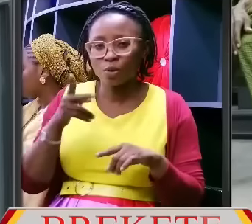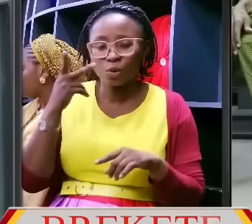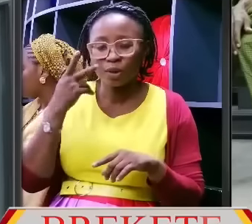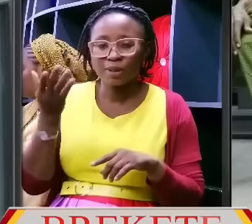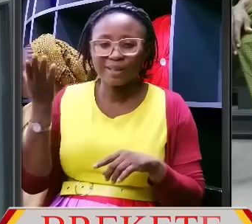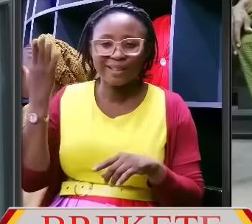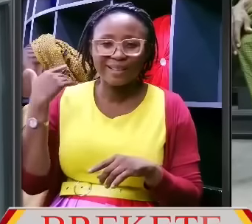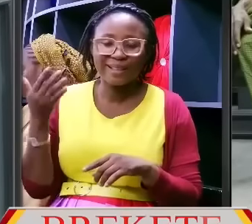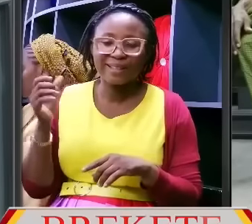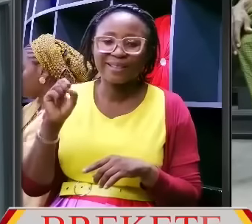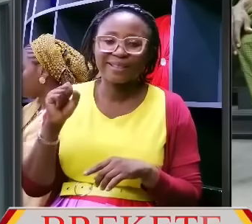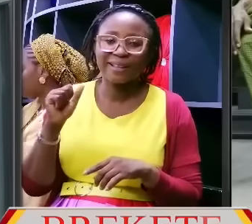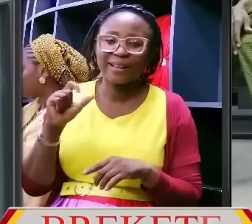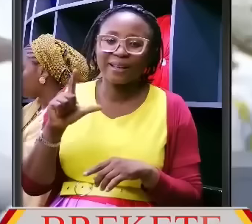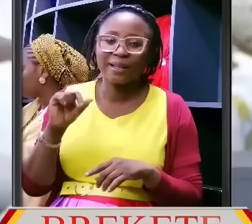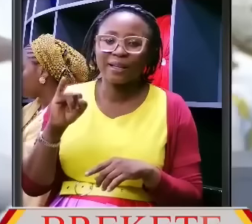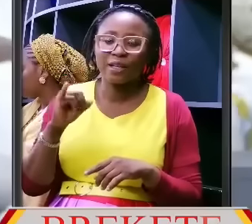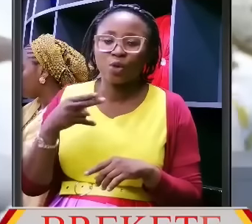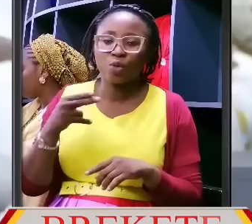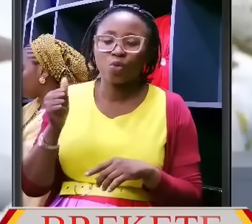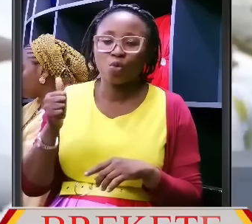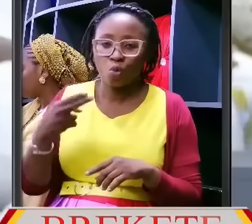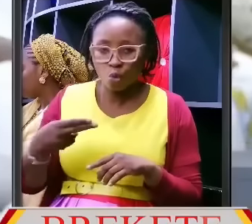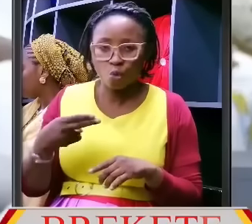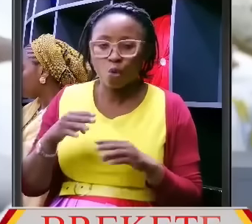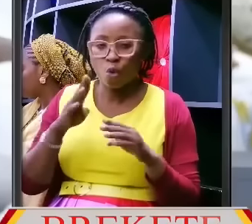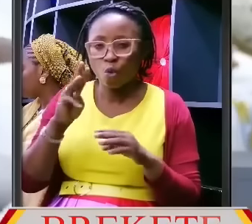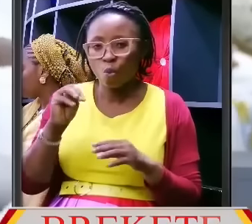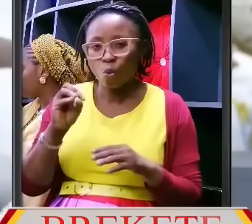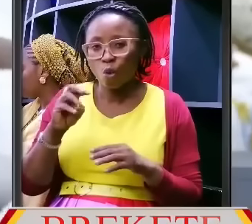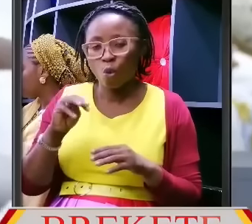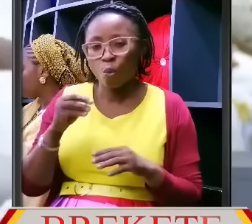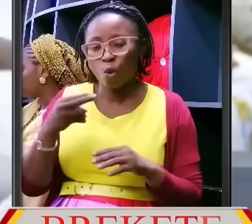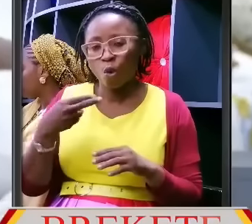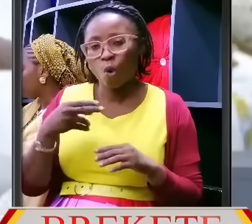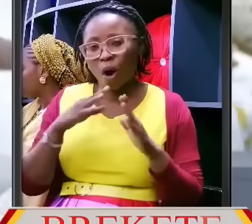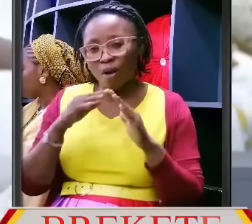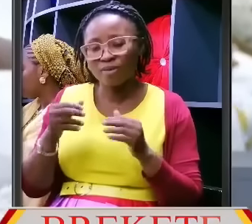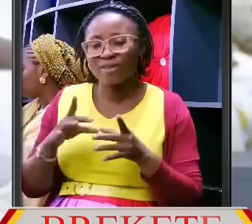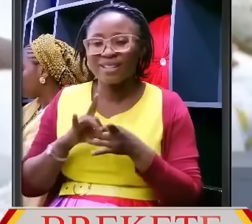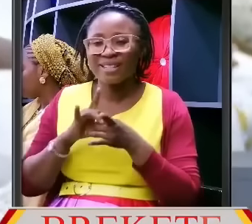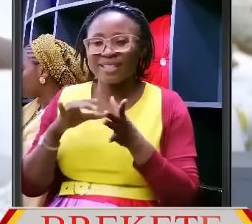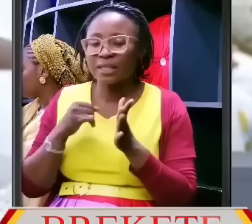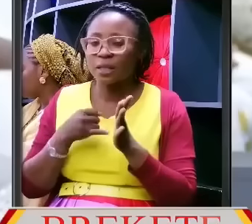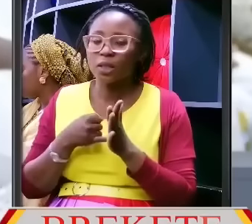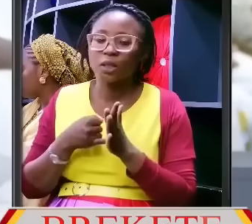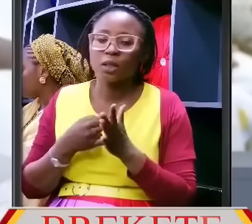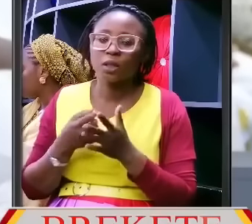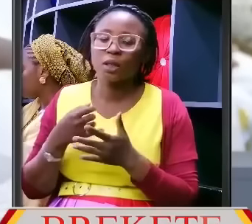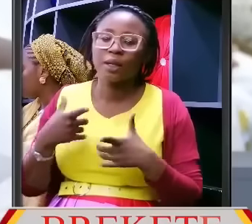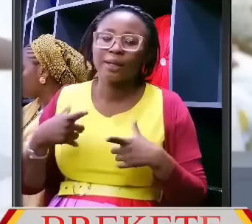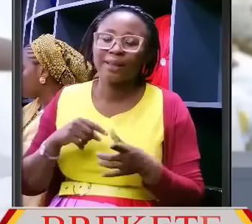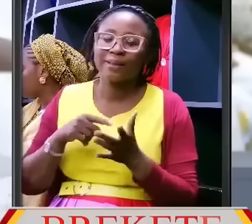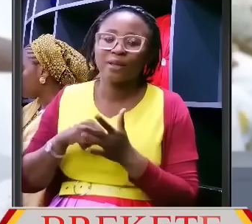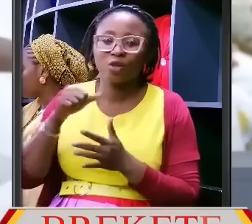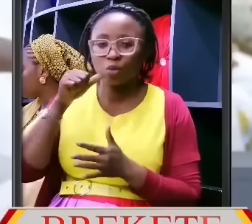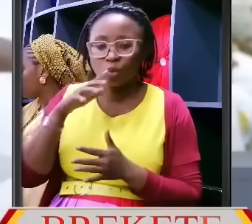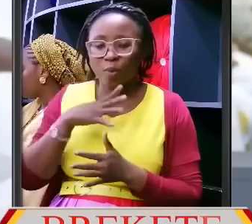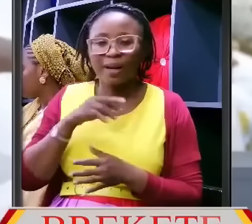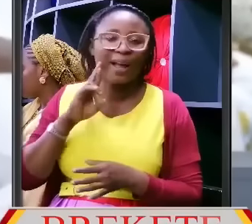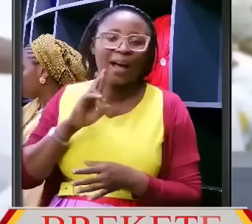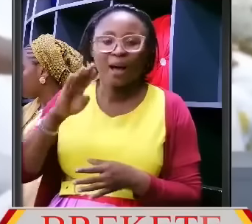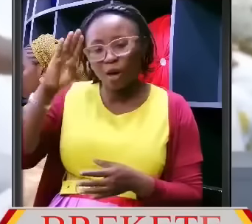late Sally Umomo house, release them, sir. I'm begging you in the name of God. Release them. Make this woman and